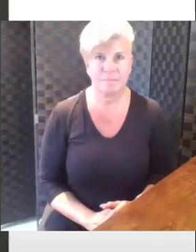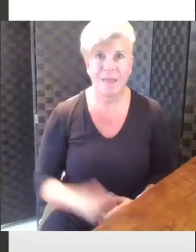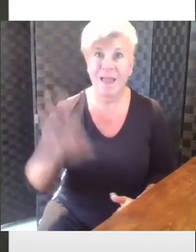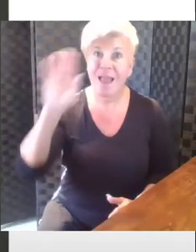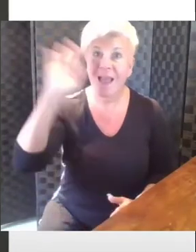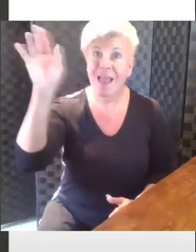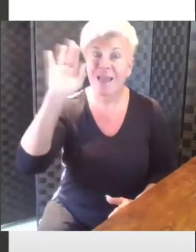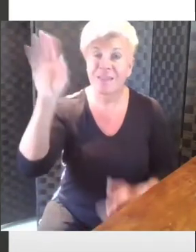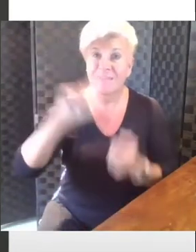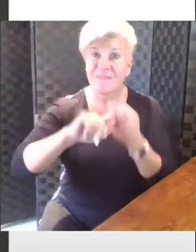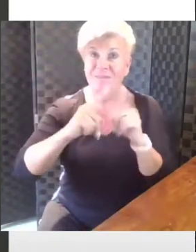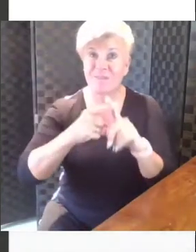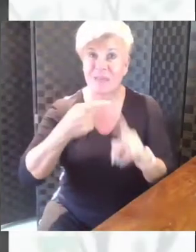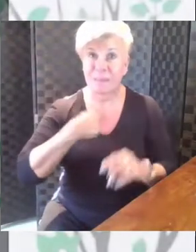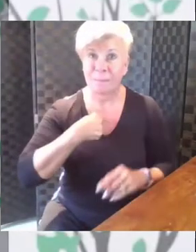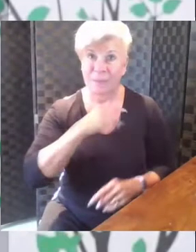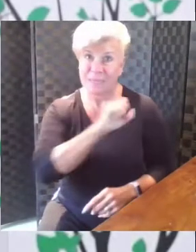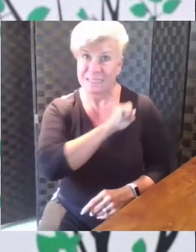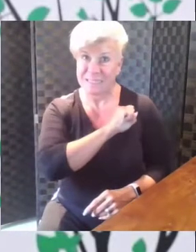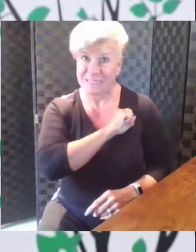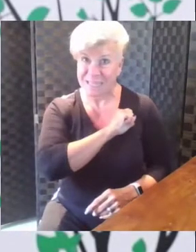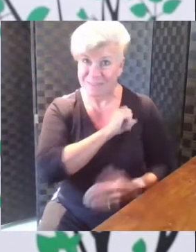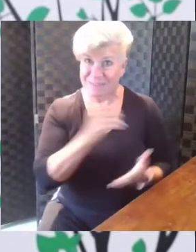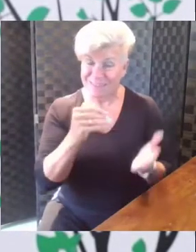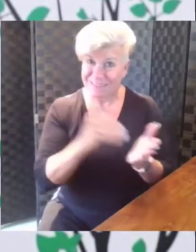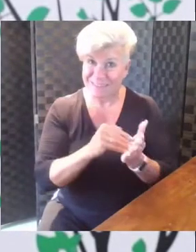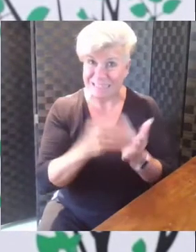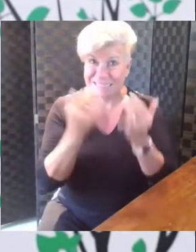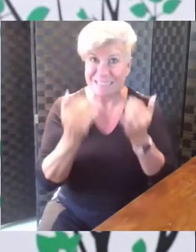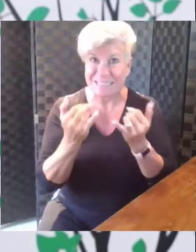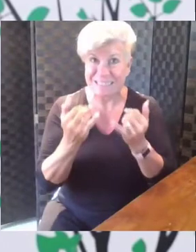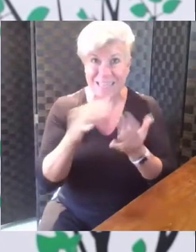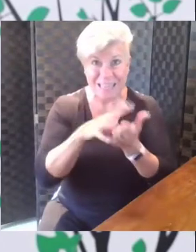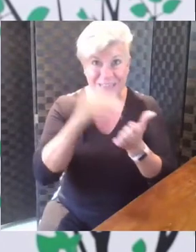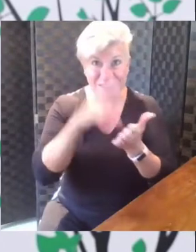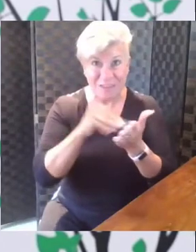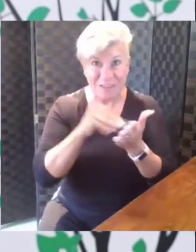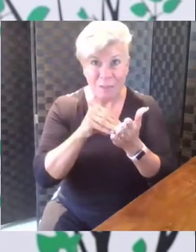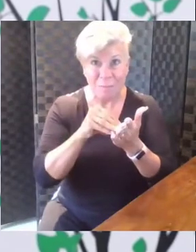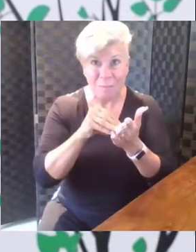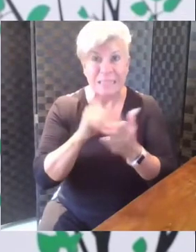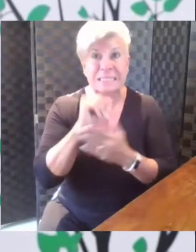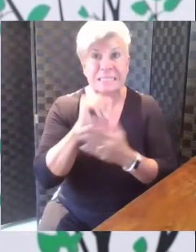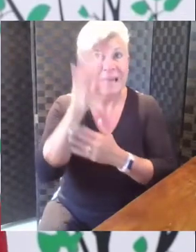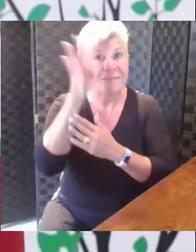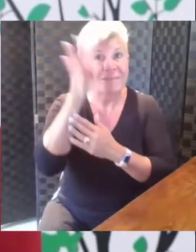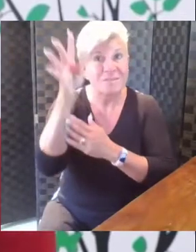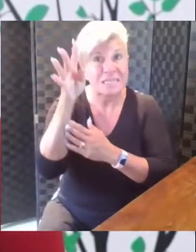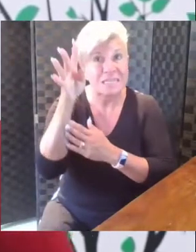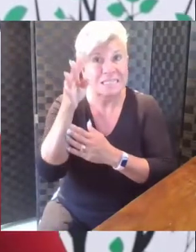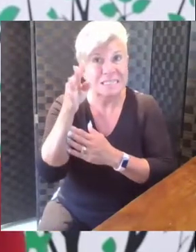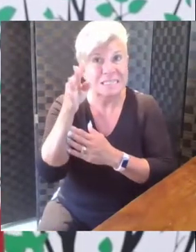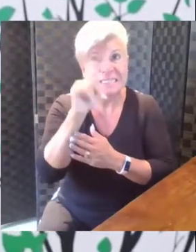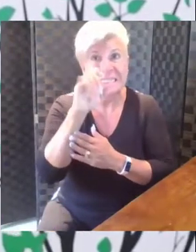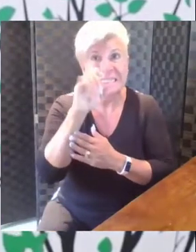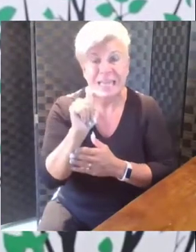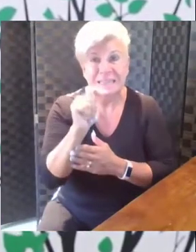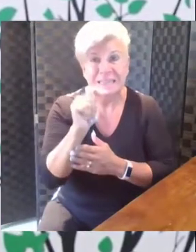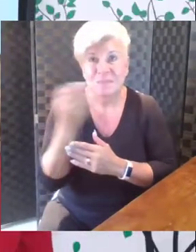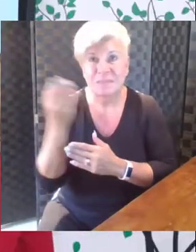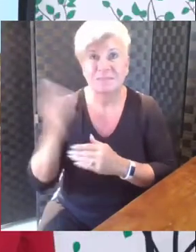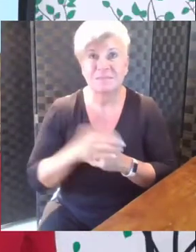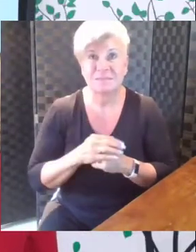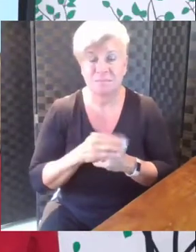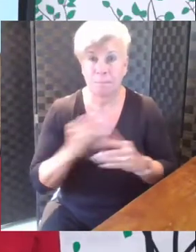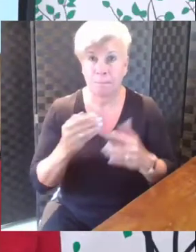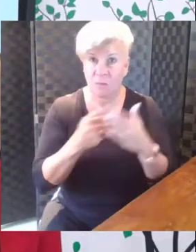Hello friends, it's Mrs. Schreiber again, and today we're going to have a lesson on text features in nonfiction. So before we get